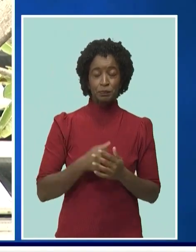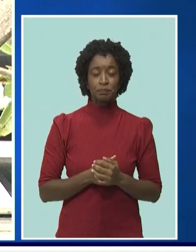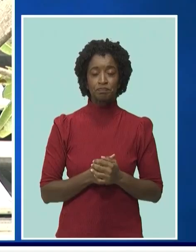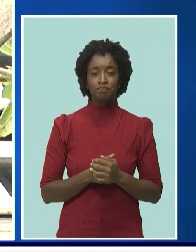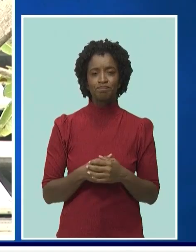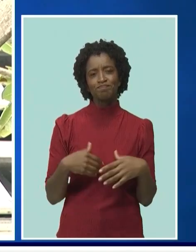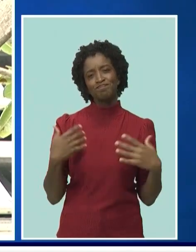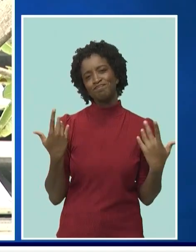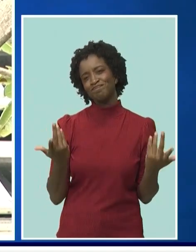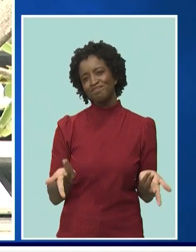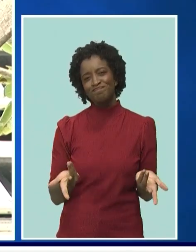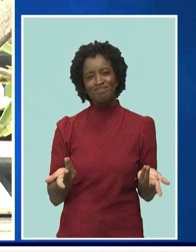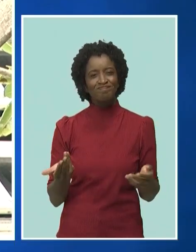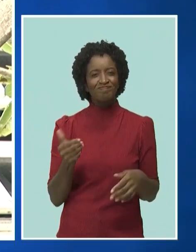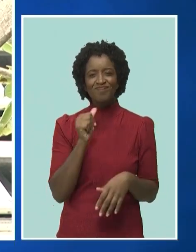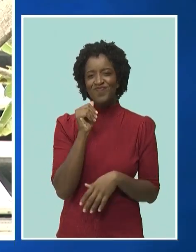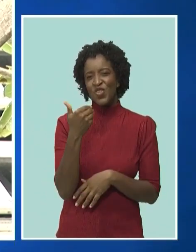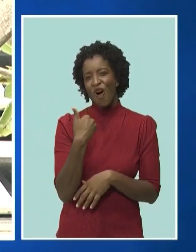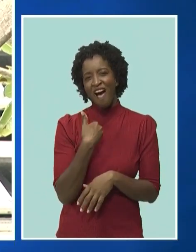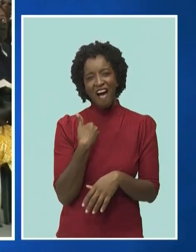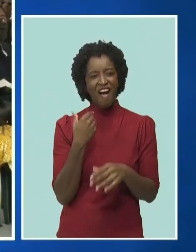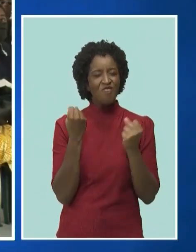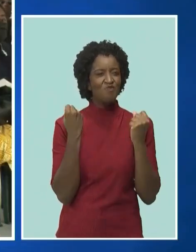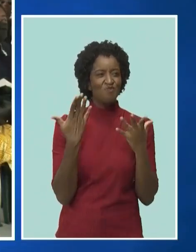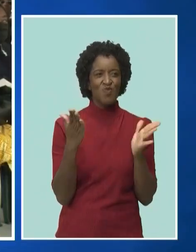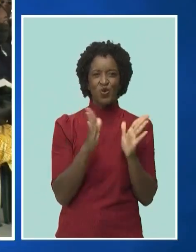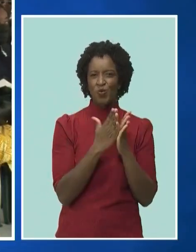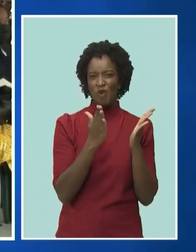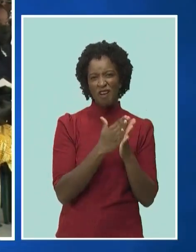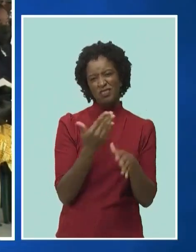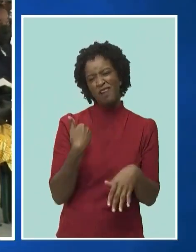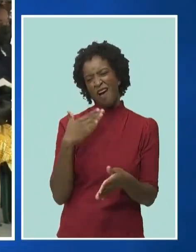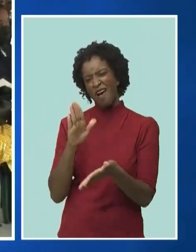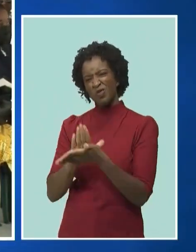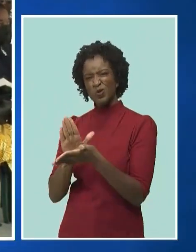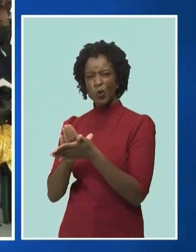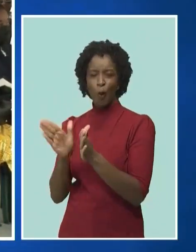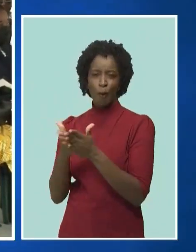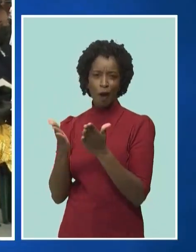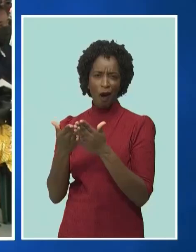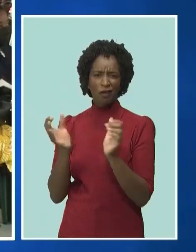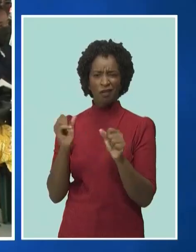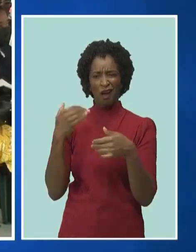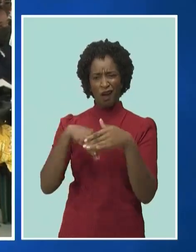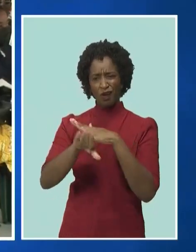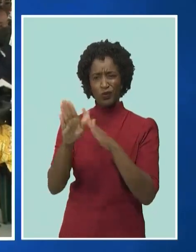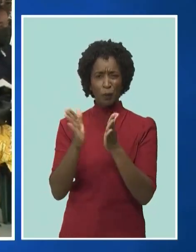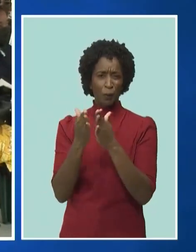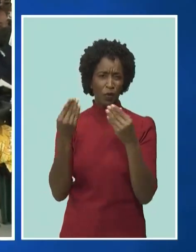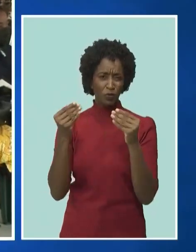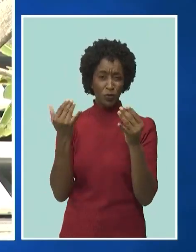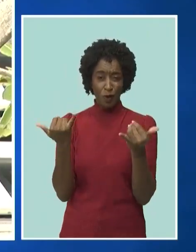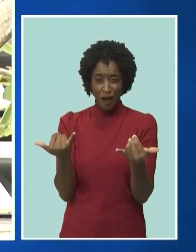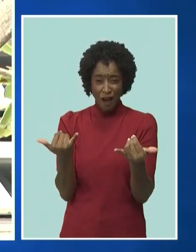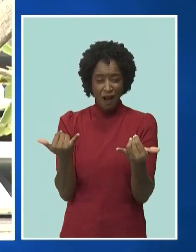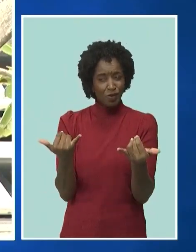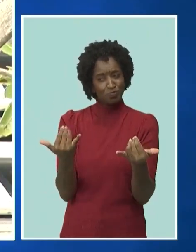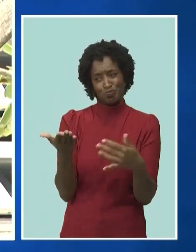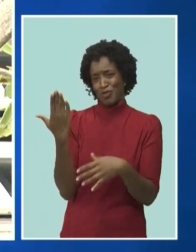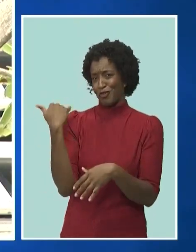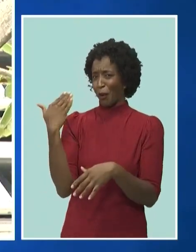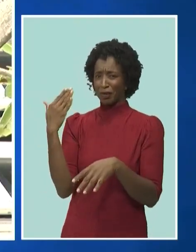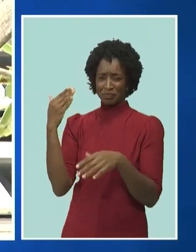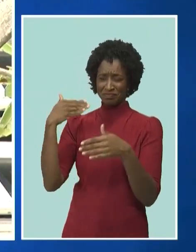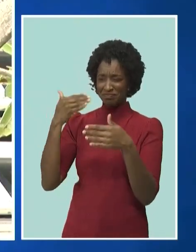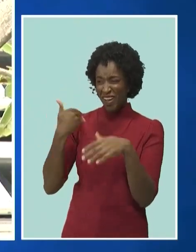we didn't have a lot of books other than school books. You could not go in a bookstore like now. So to go in a